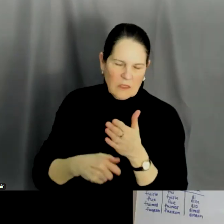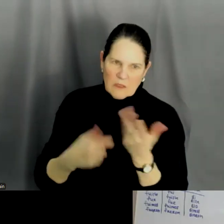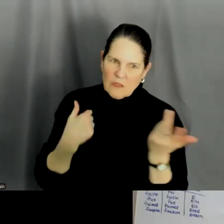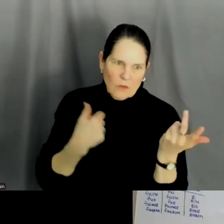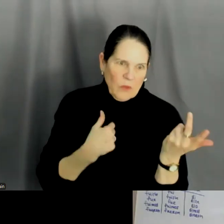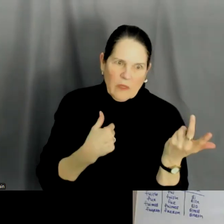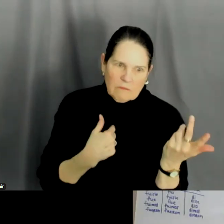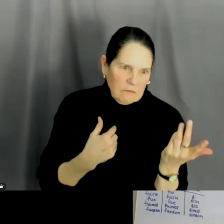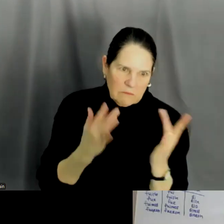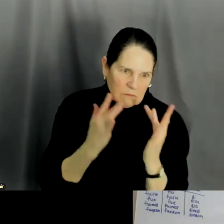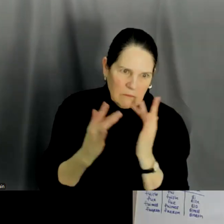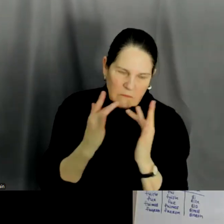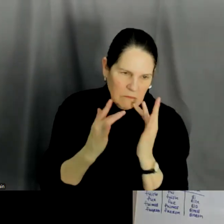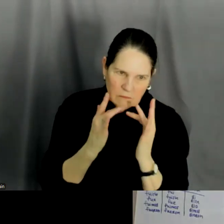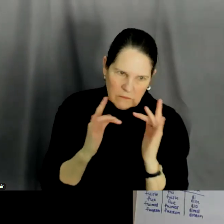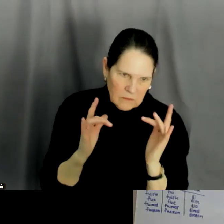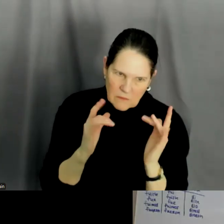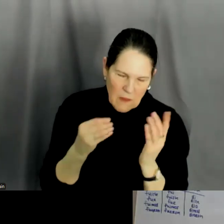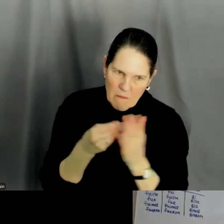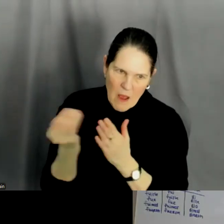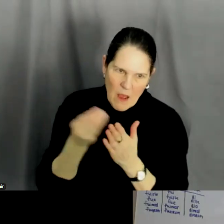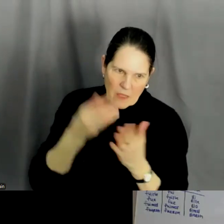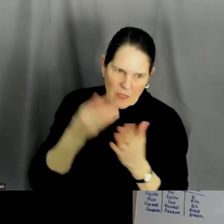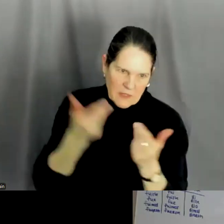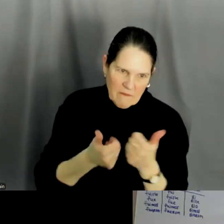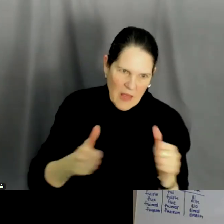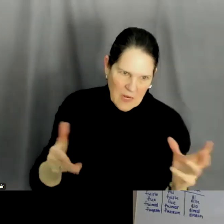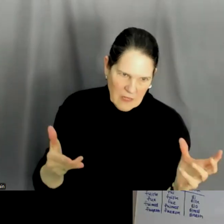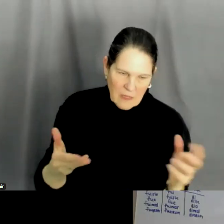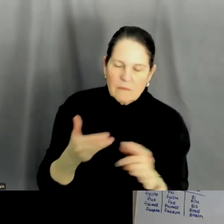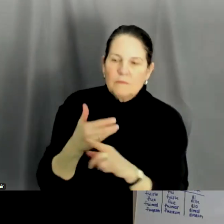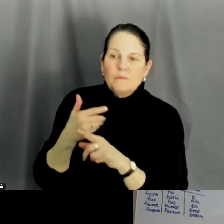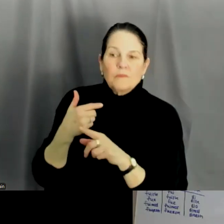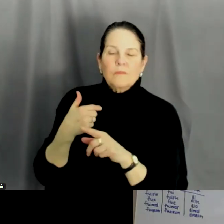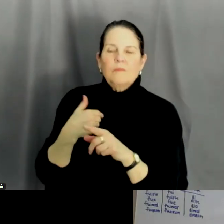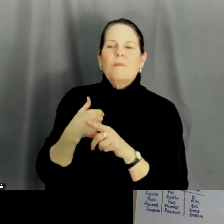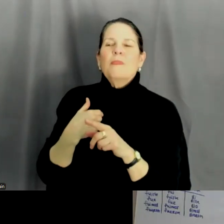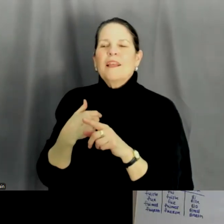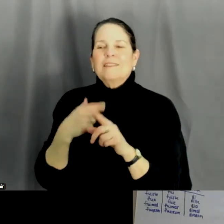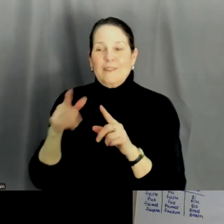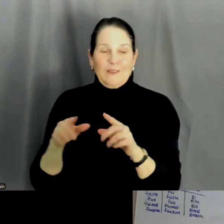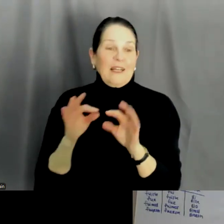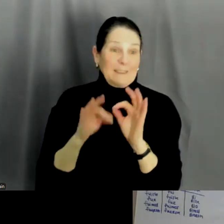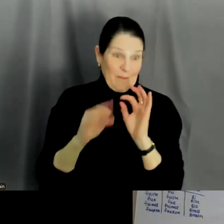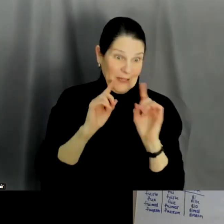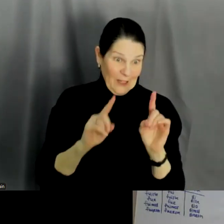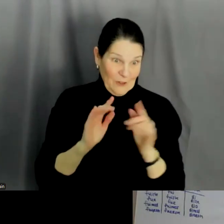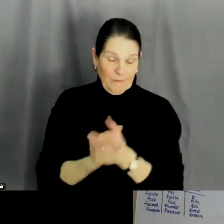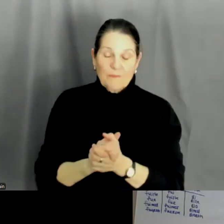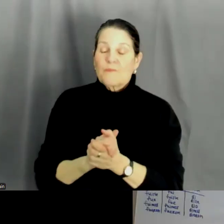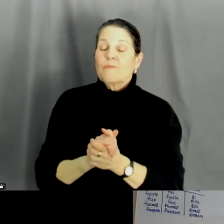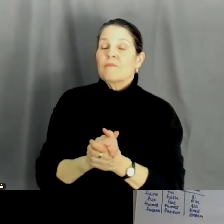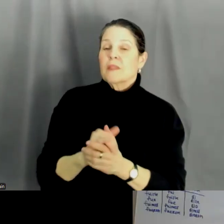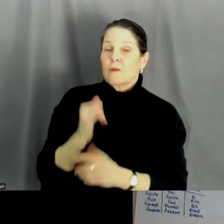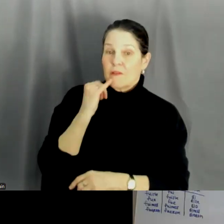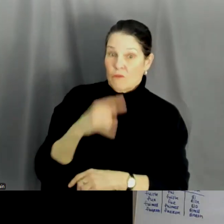have capacity for as an organization. So I can definitely check in with that. I will say, and this is like a very simple answer, but perhaps for folks that are coming from